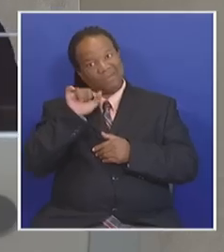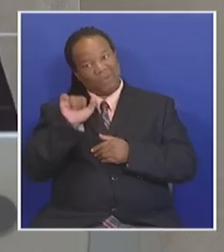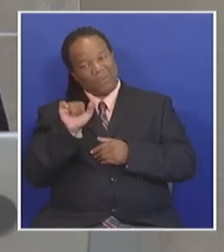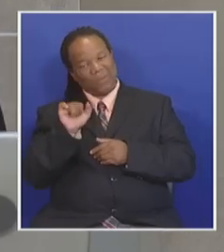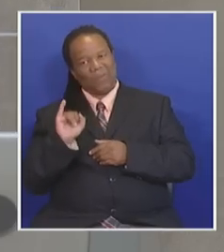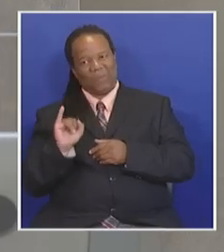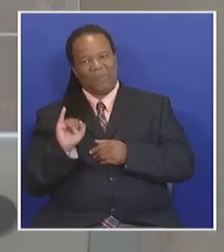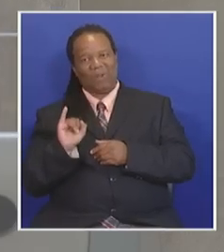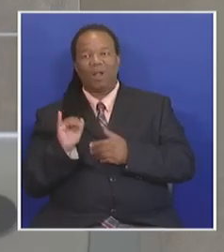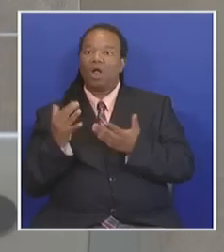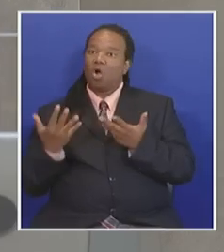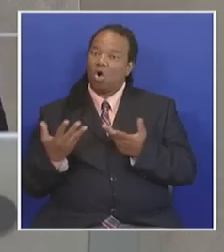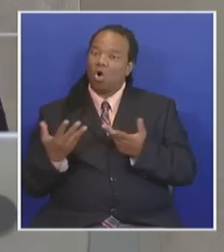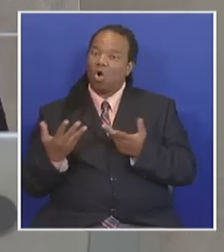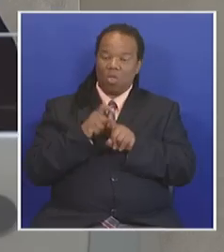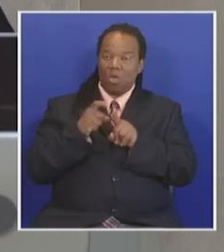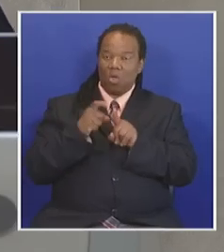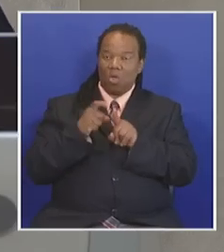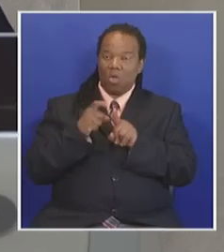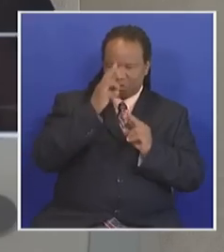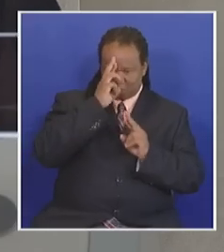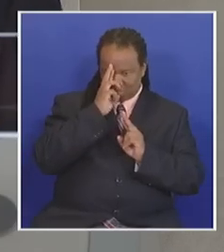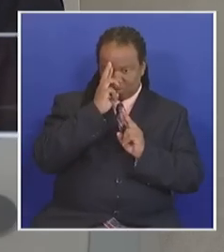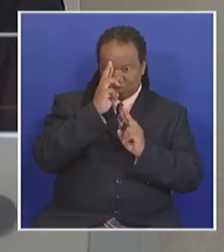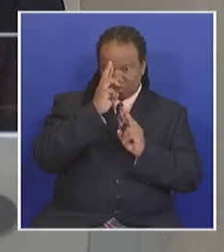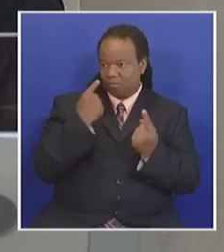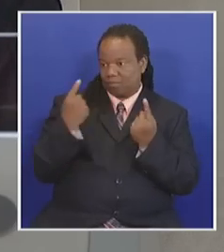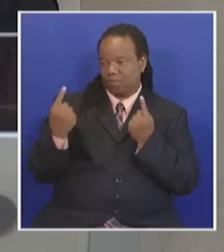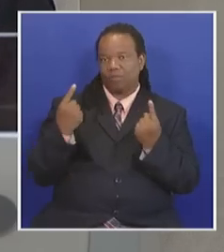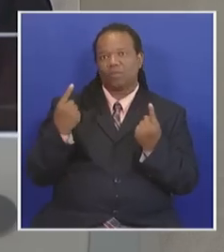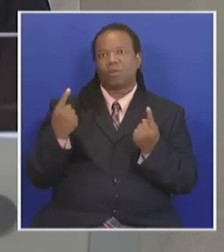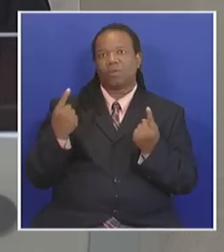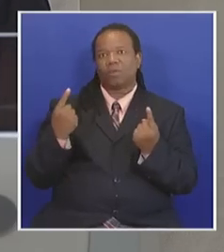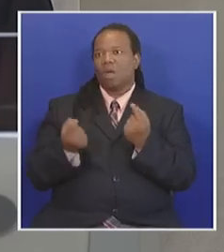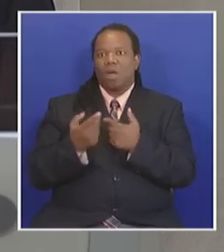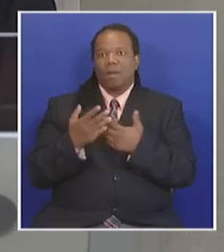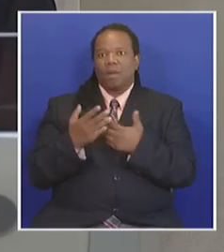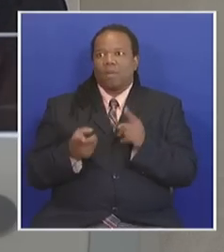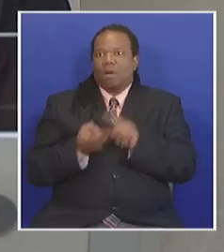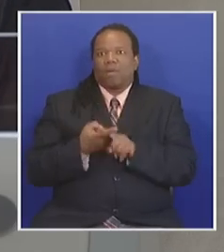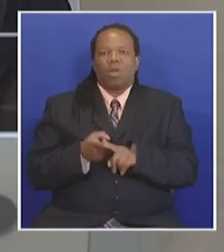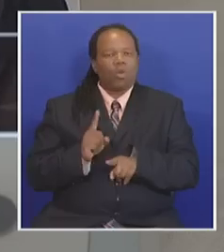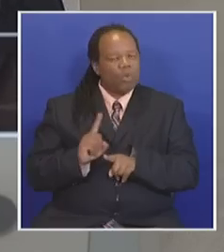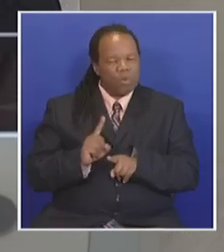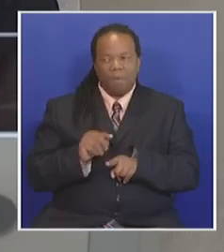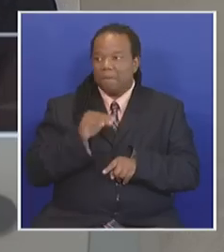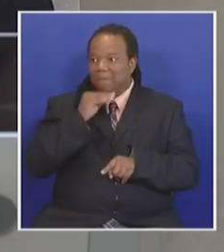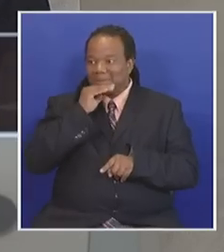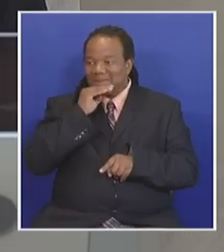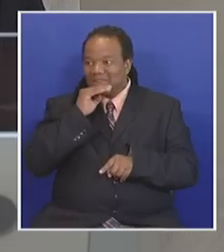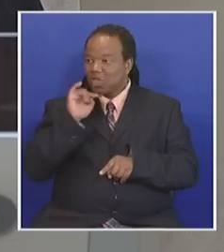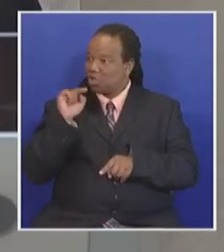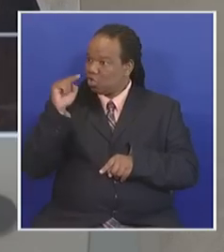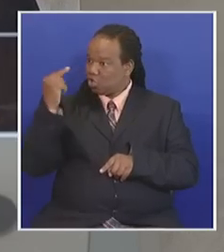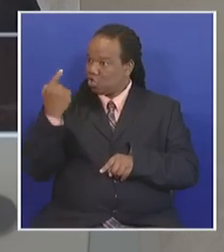Creating and practicing a culture of respect for diversity will not happen by accident. It requires a conscious decision to